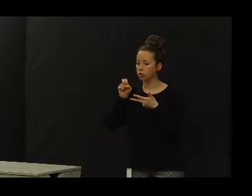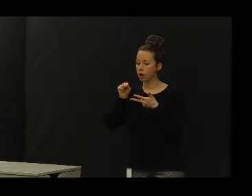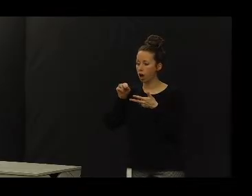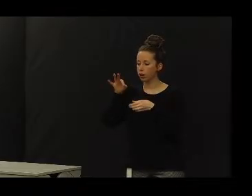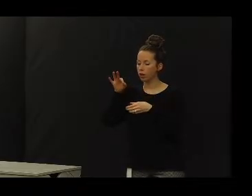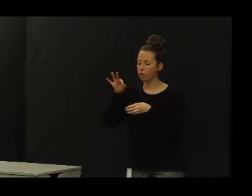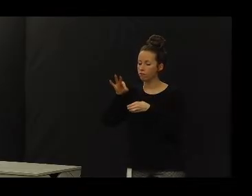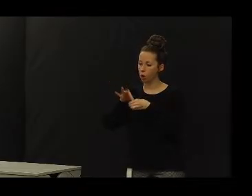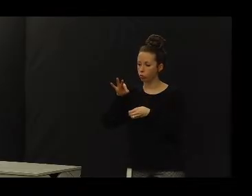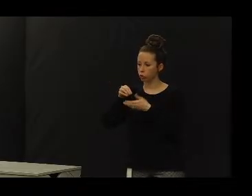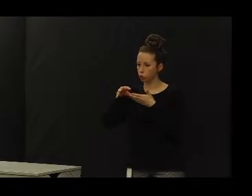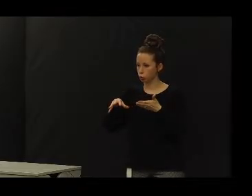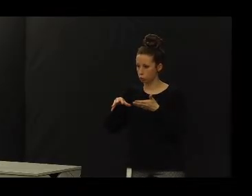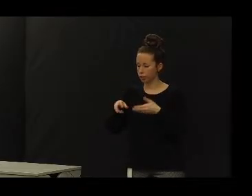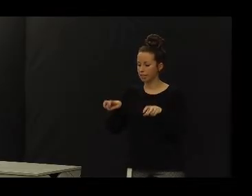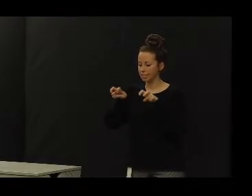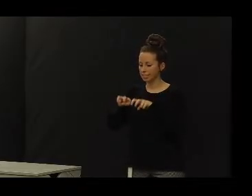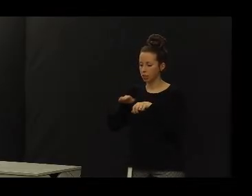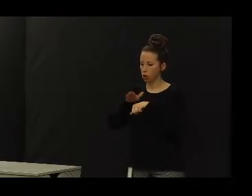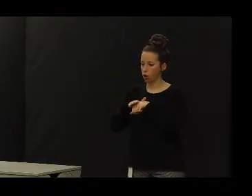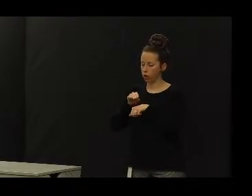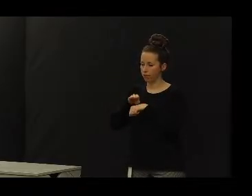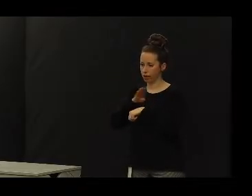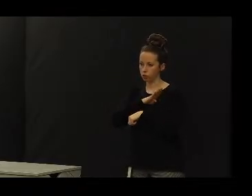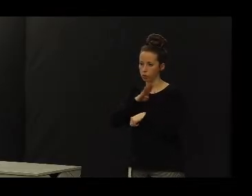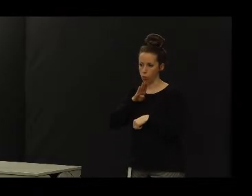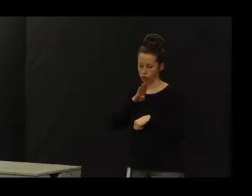to sit on the advisory board.